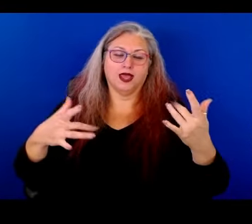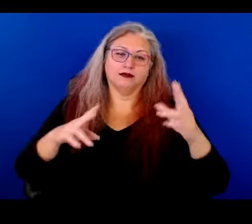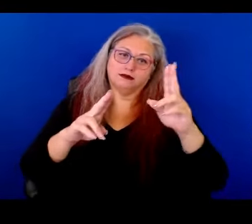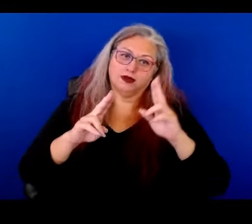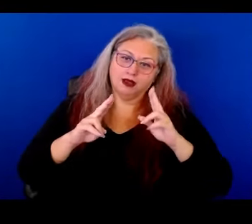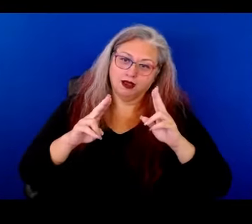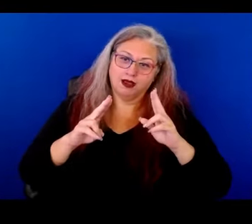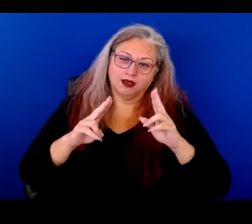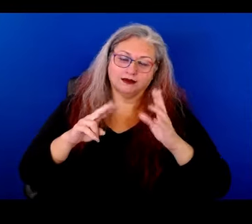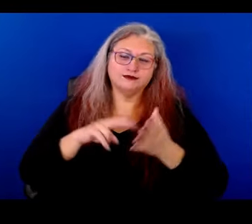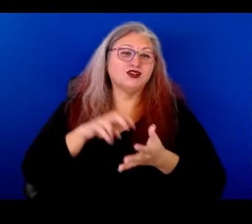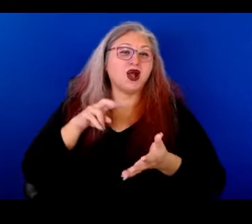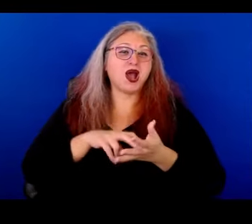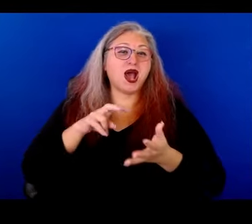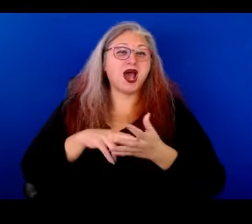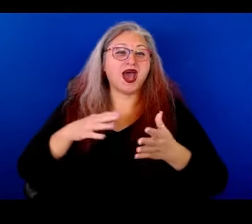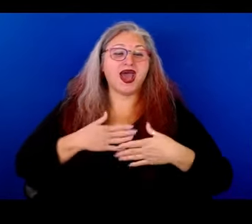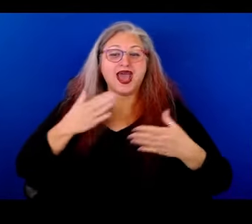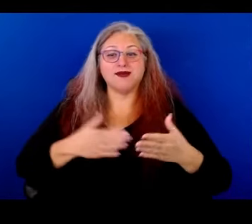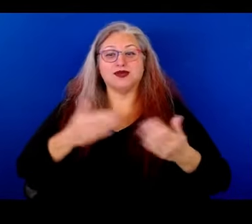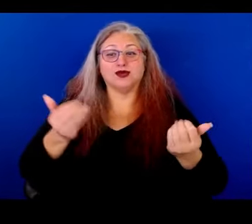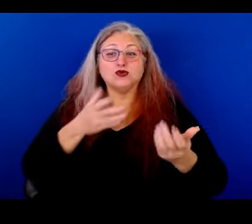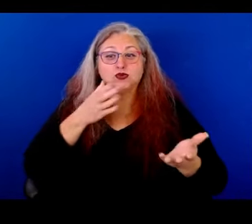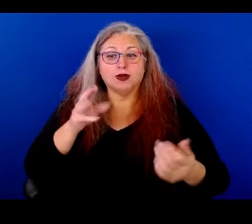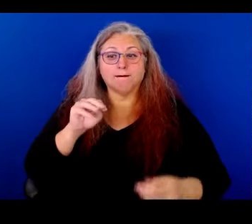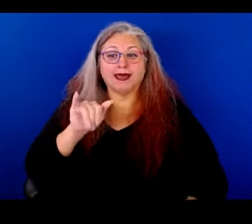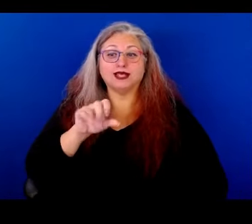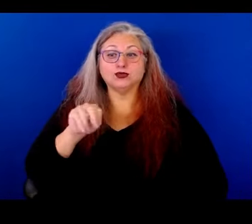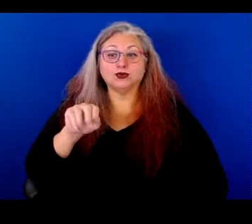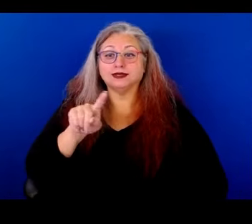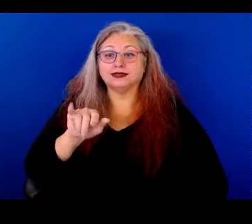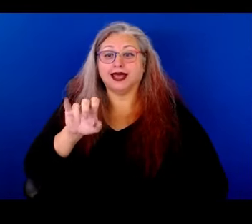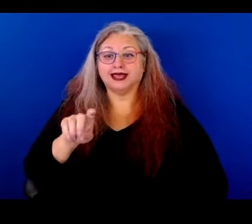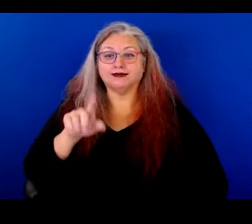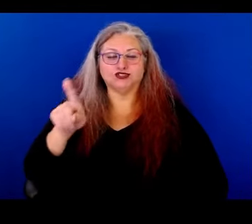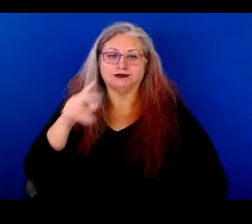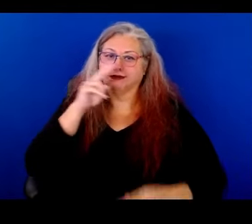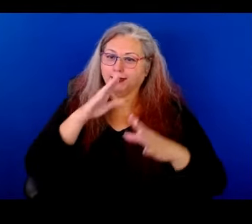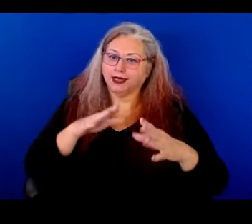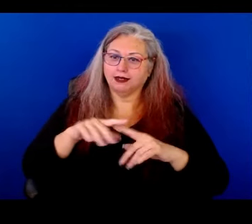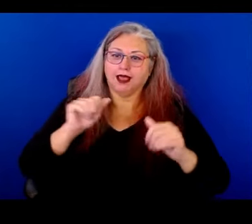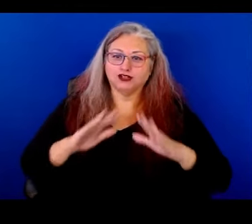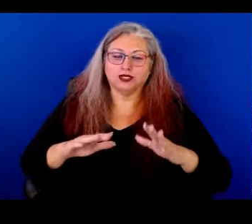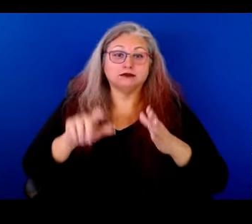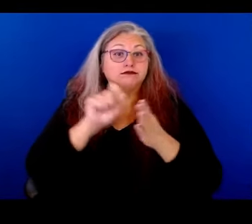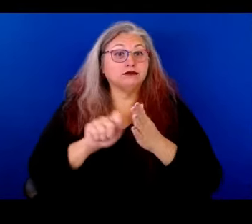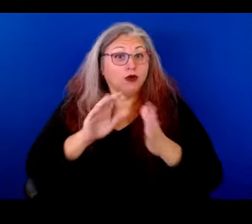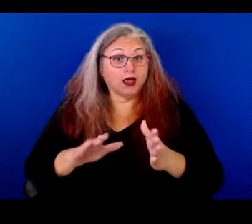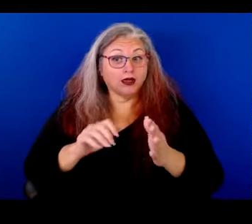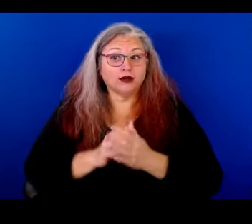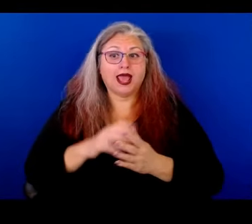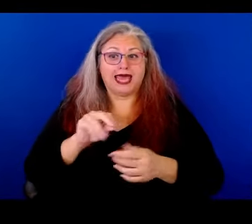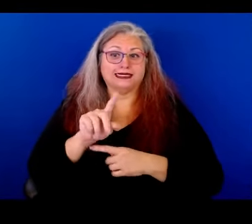and honored and overjoyed to have with us Maysoon Ziyad. She's a comedian, an actress, a writer,